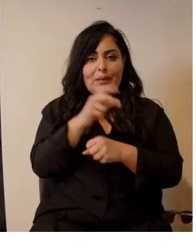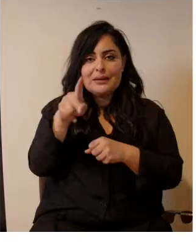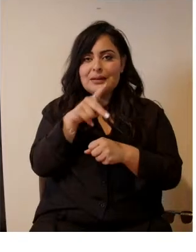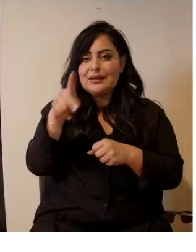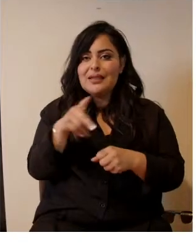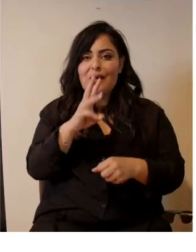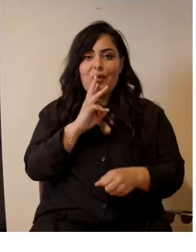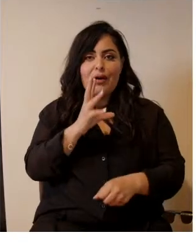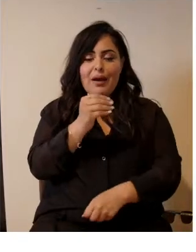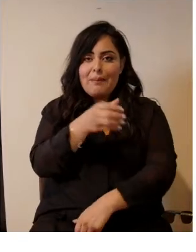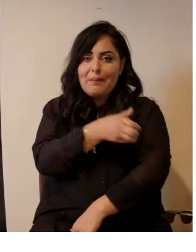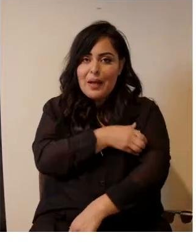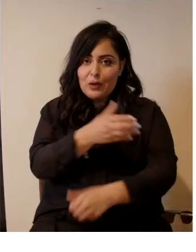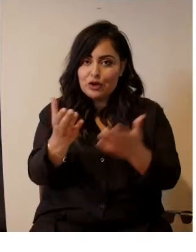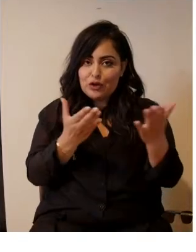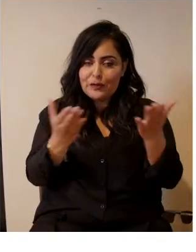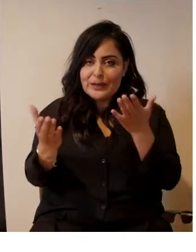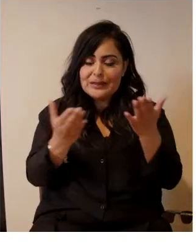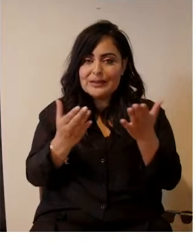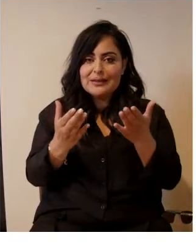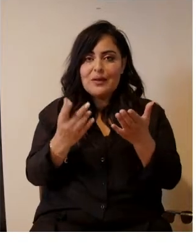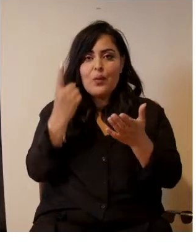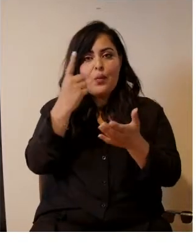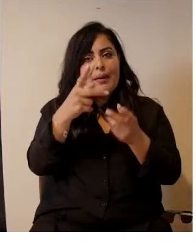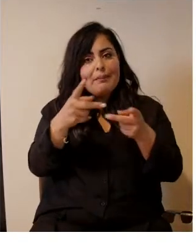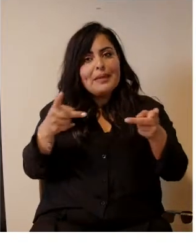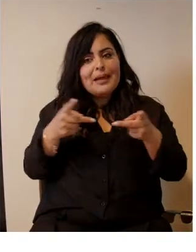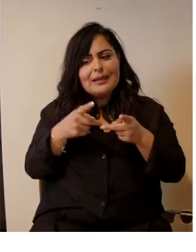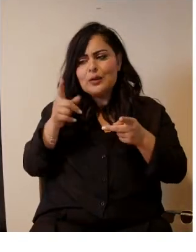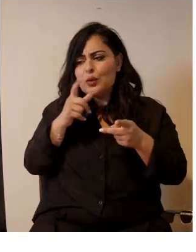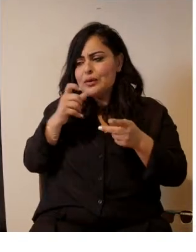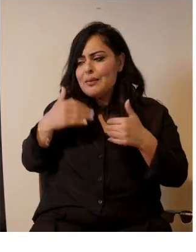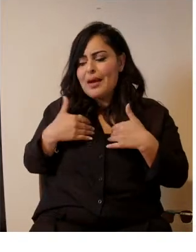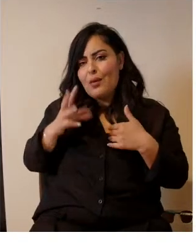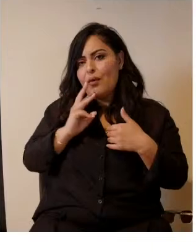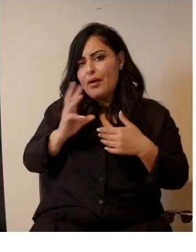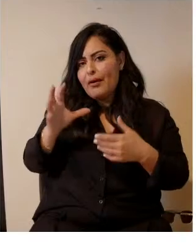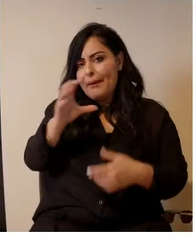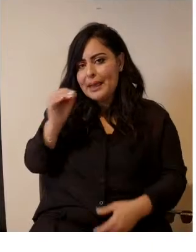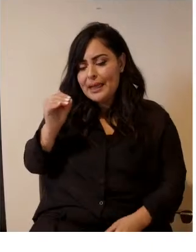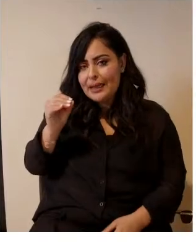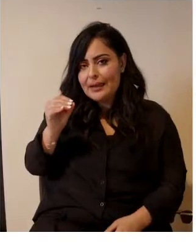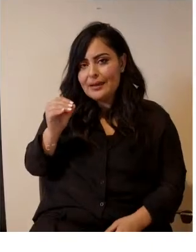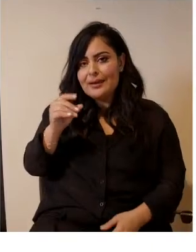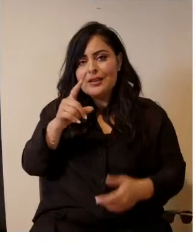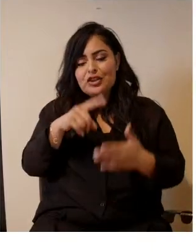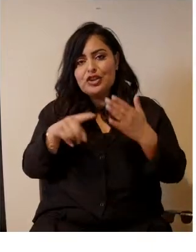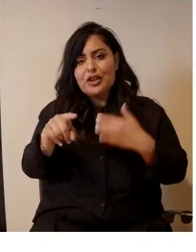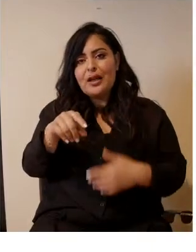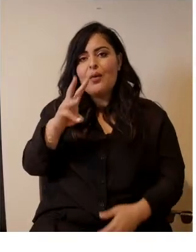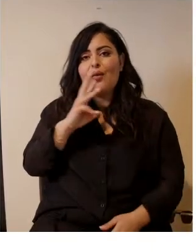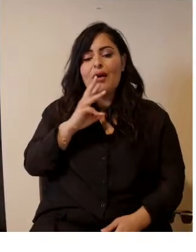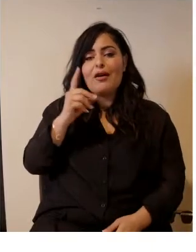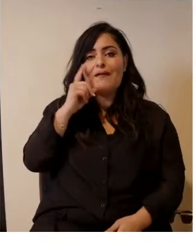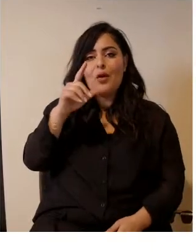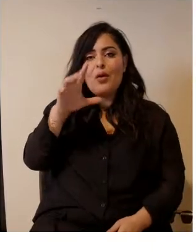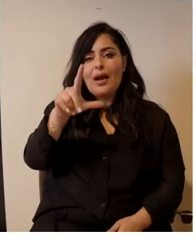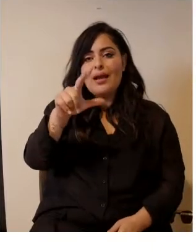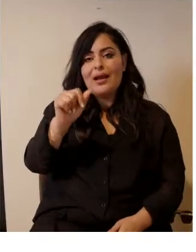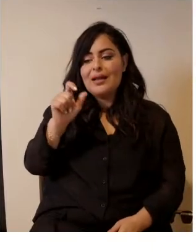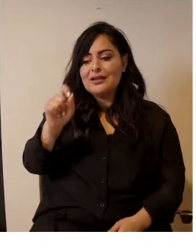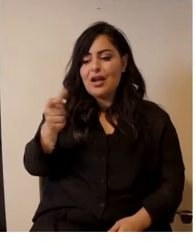zone area, one place that you can find quickly who is your water company, you can go to